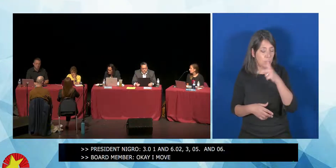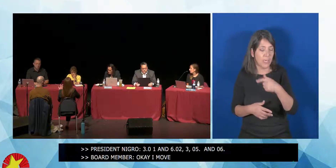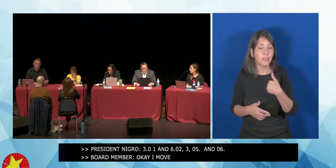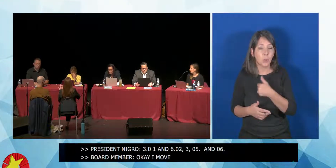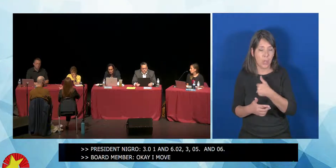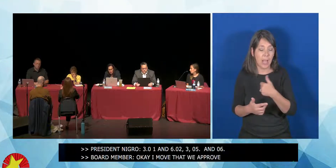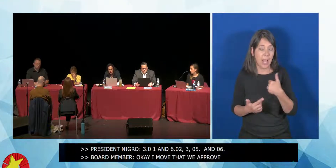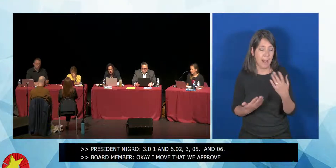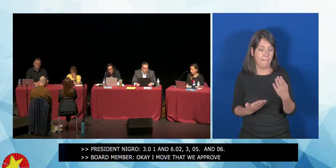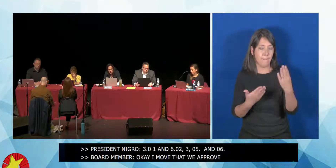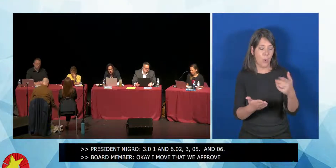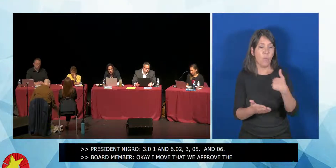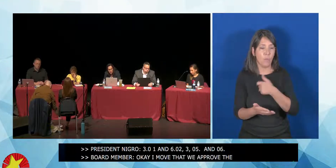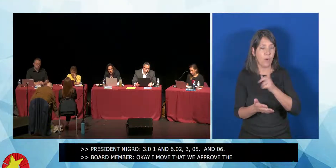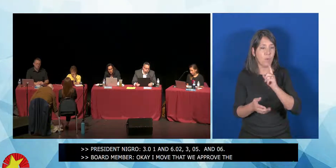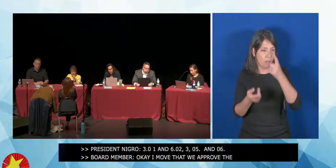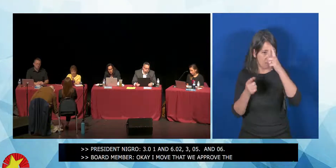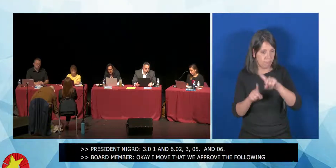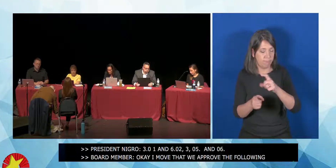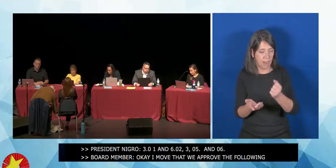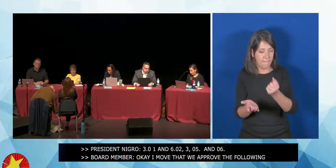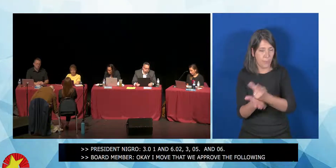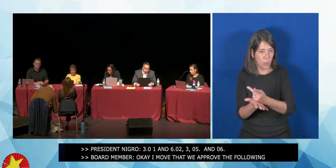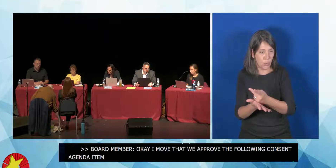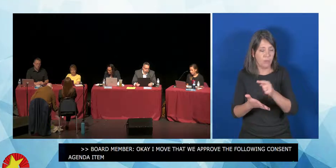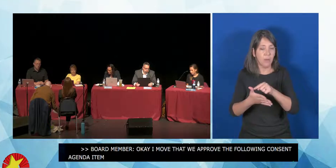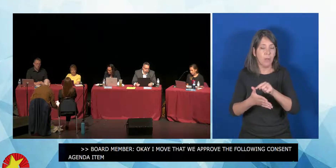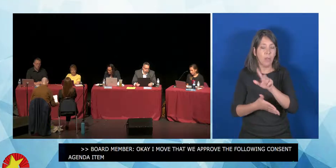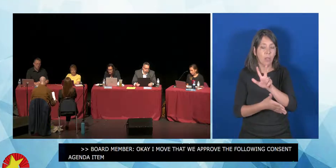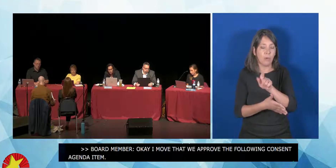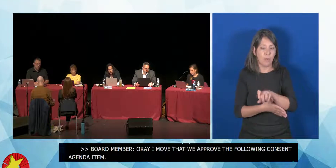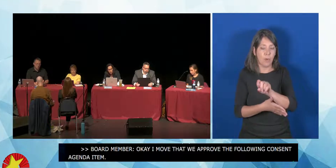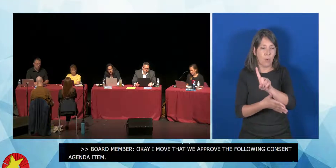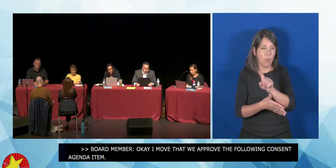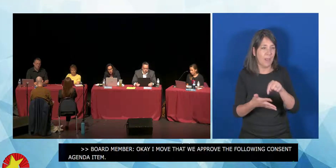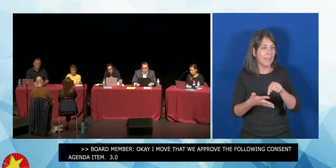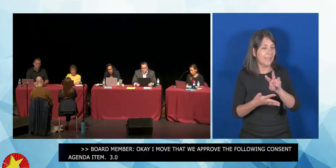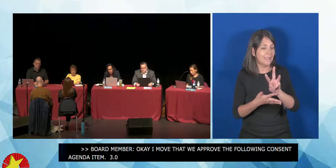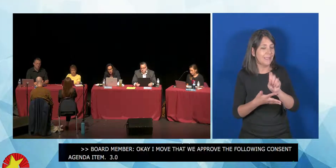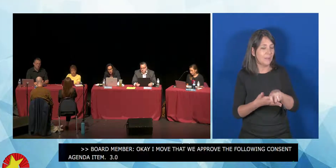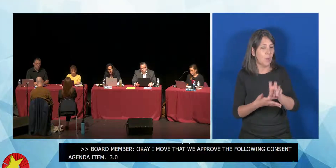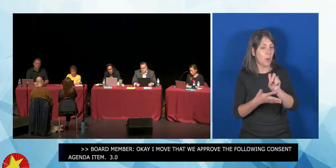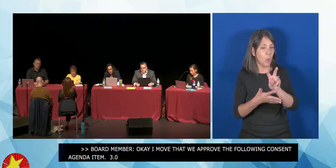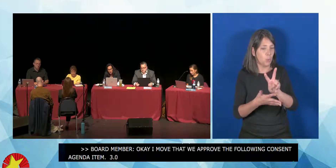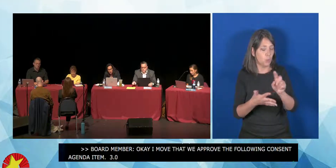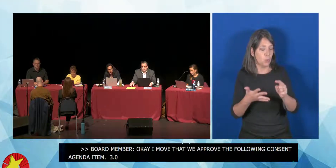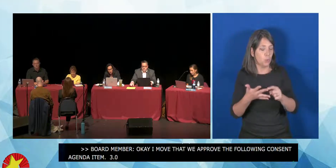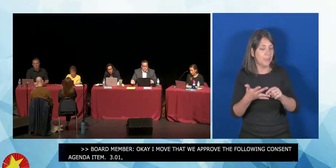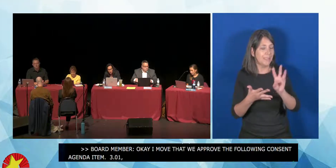consent agenda items: 3.01, 6.02,